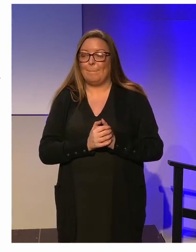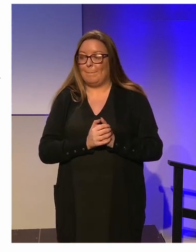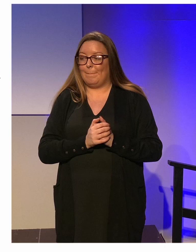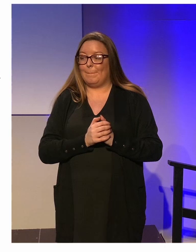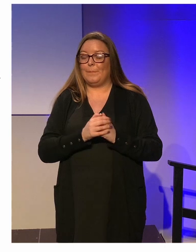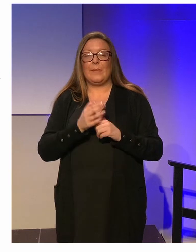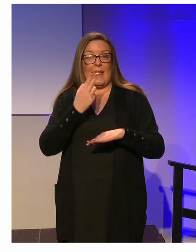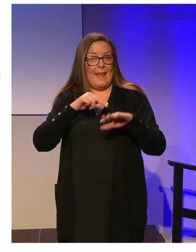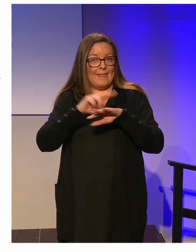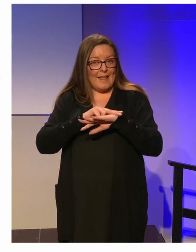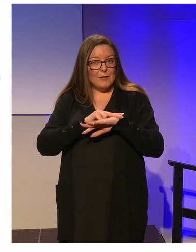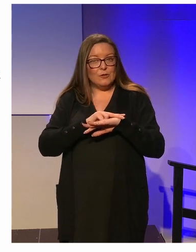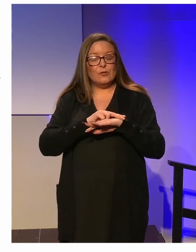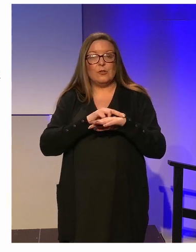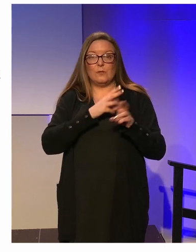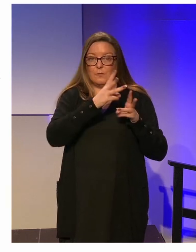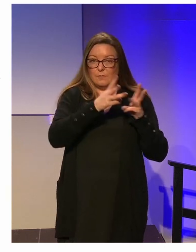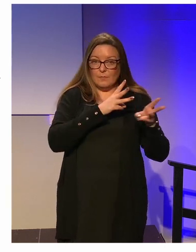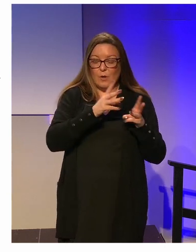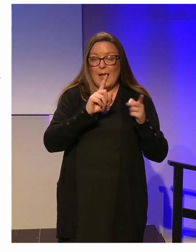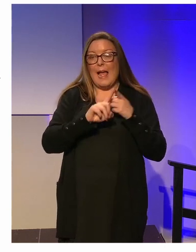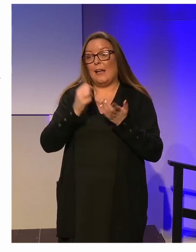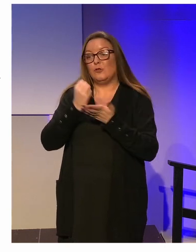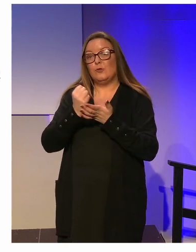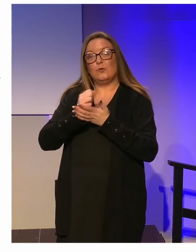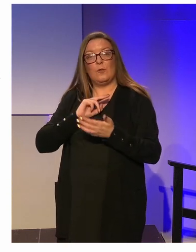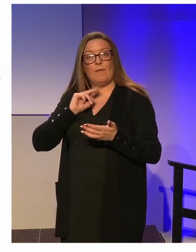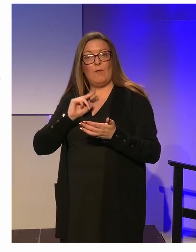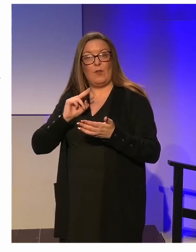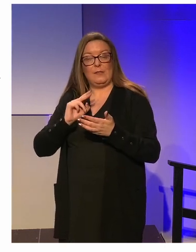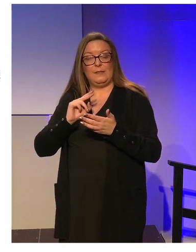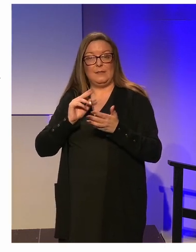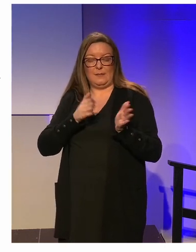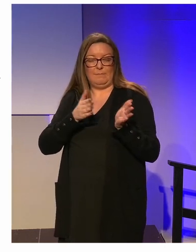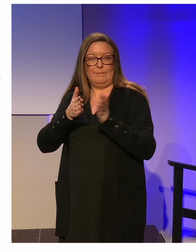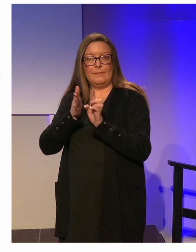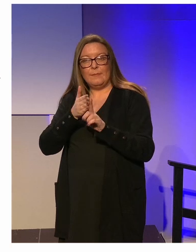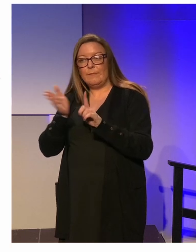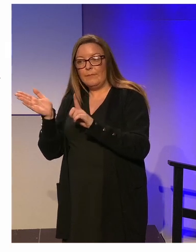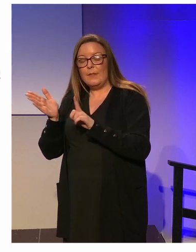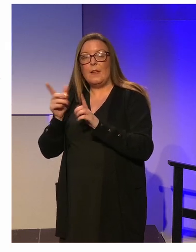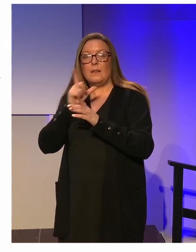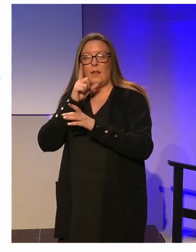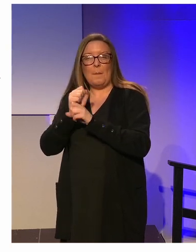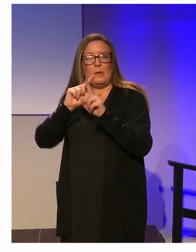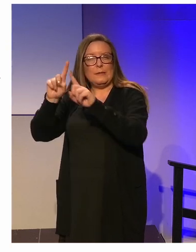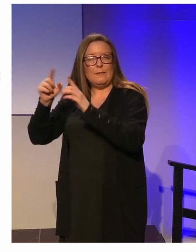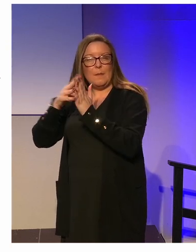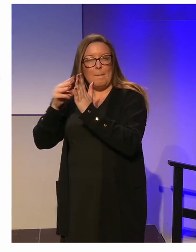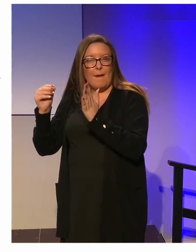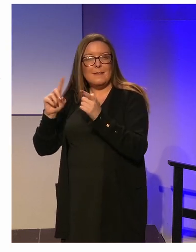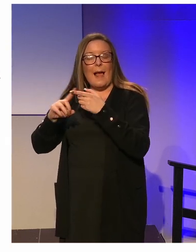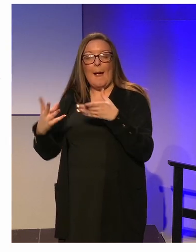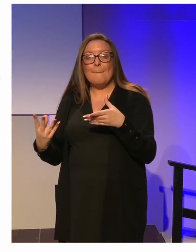national pieces, and we see in things like student voice now, we've moved beyond student voice, and we talk about the Lundy model, and we talk about